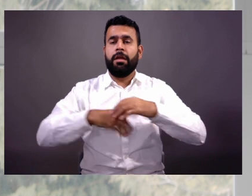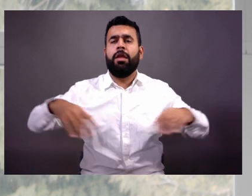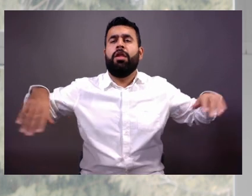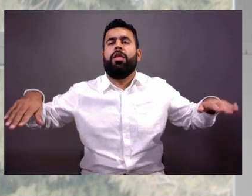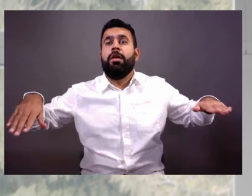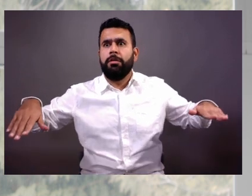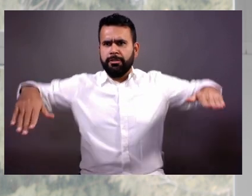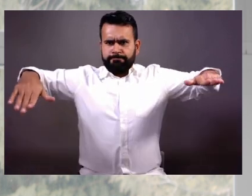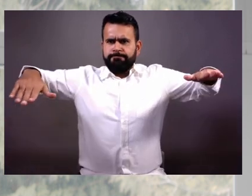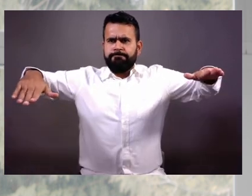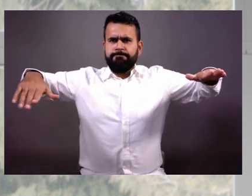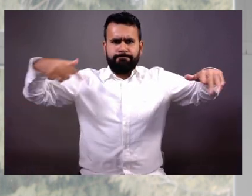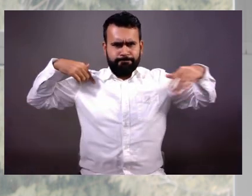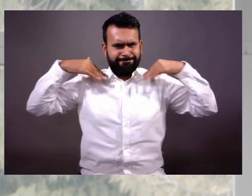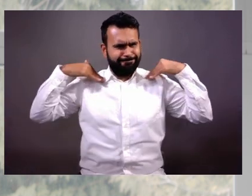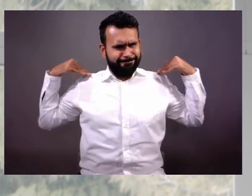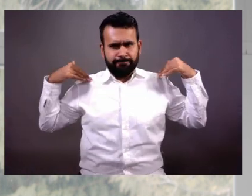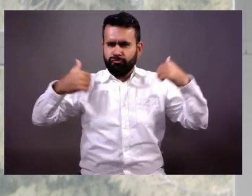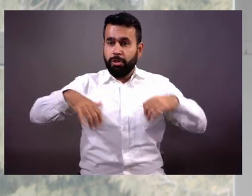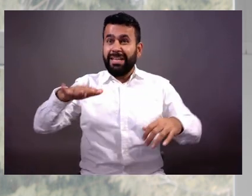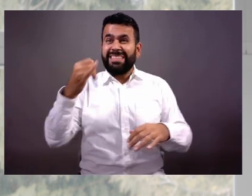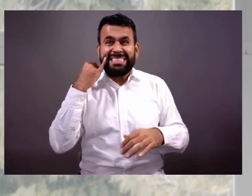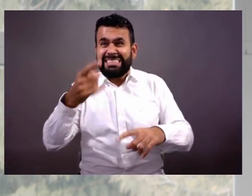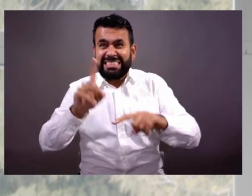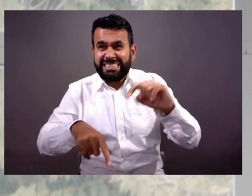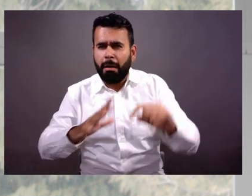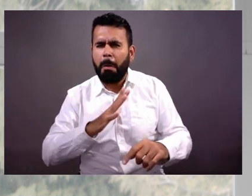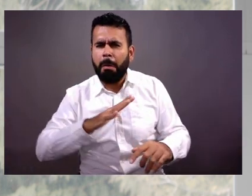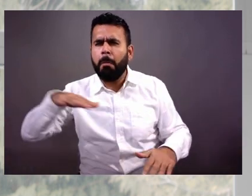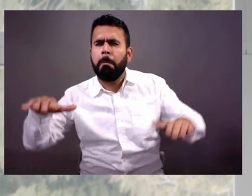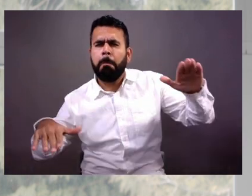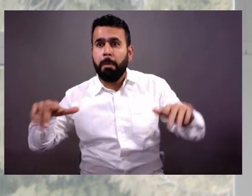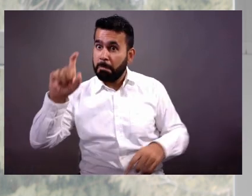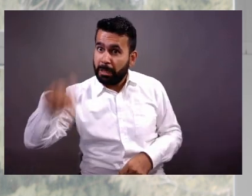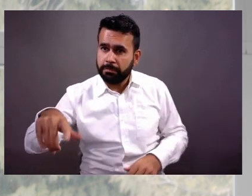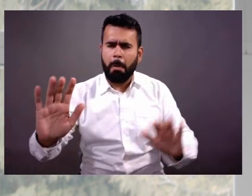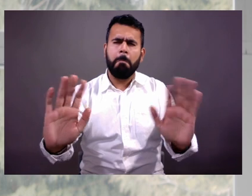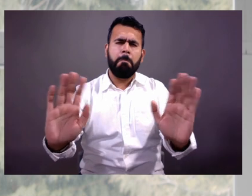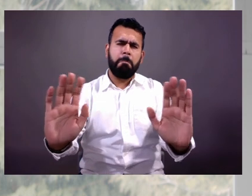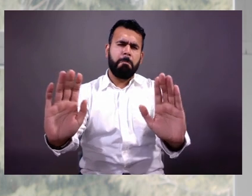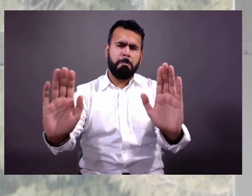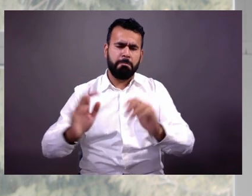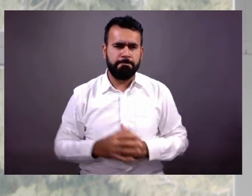If possible, keep your arm at shoulder height. Otherwise, do what feels right for you.